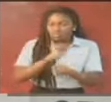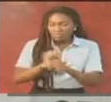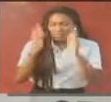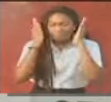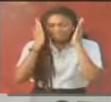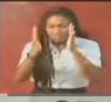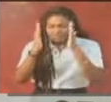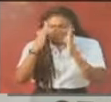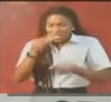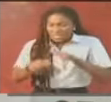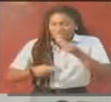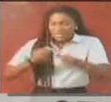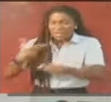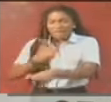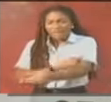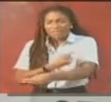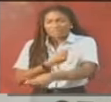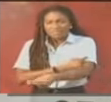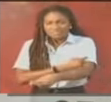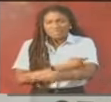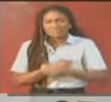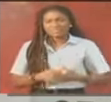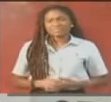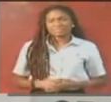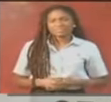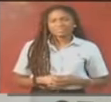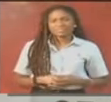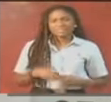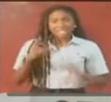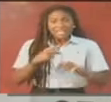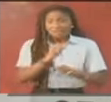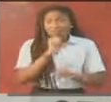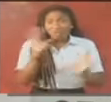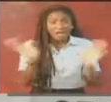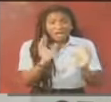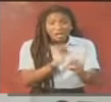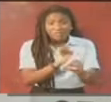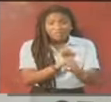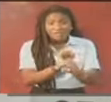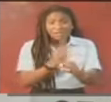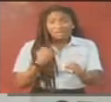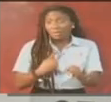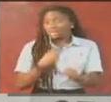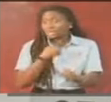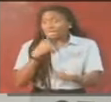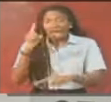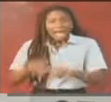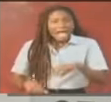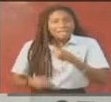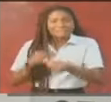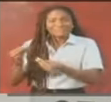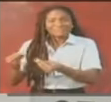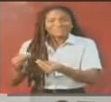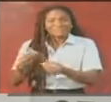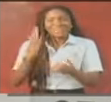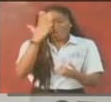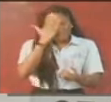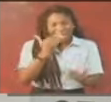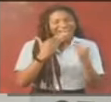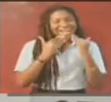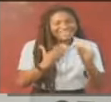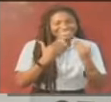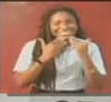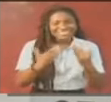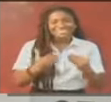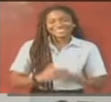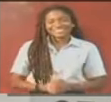the population. Our targets would not have been achieved without their unwavering support. The high vaccine